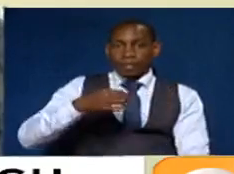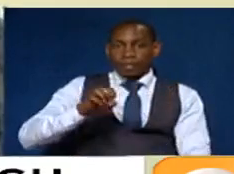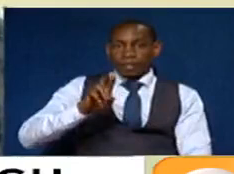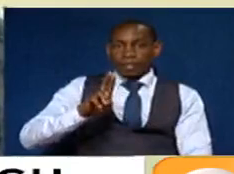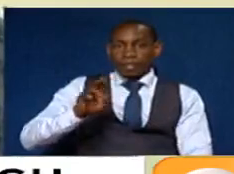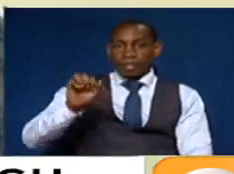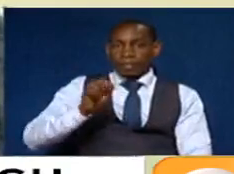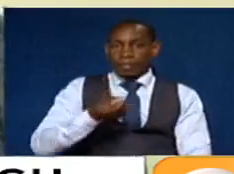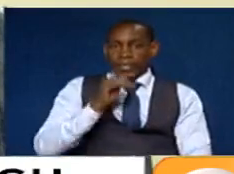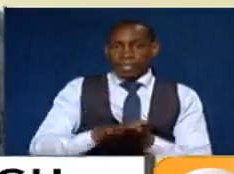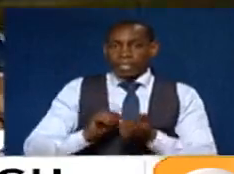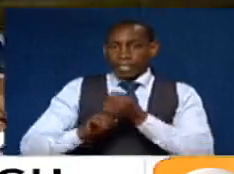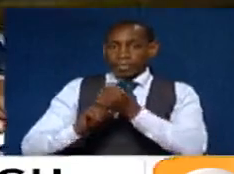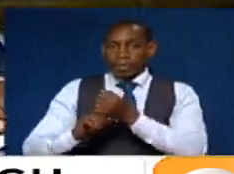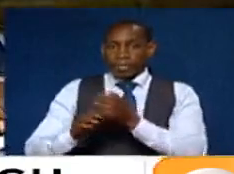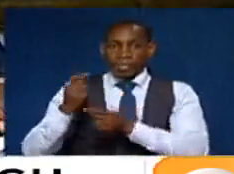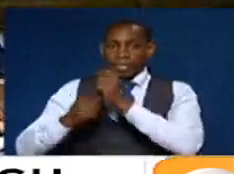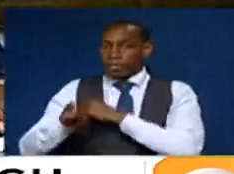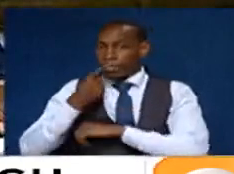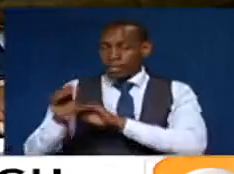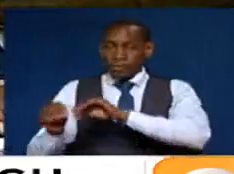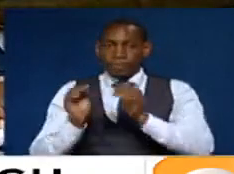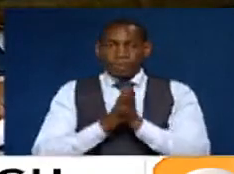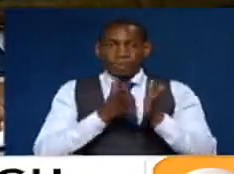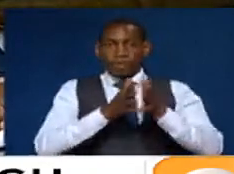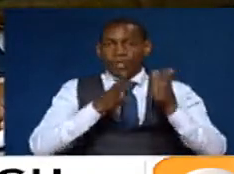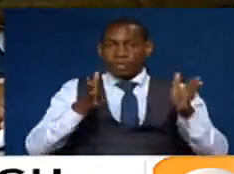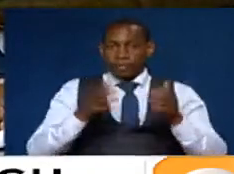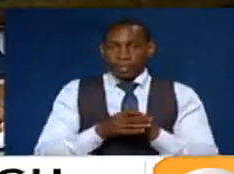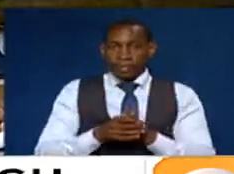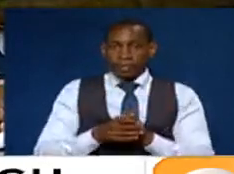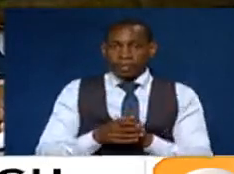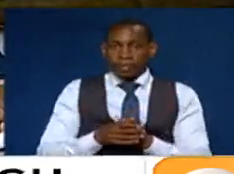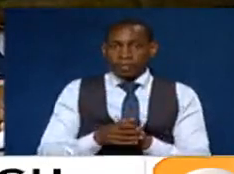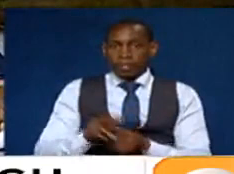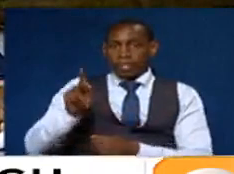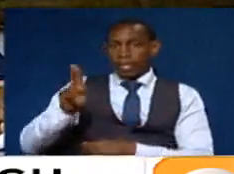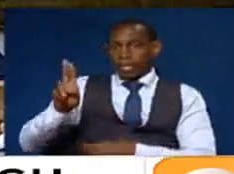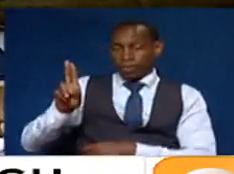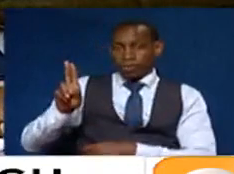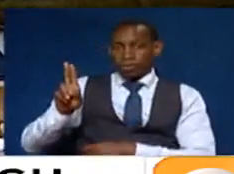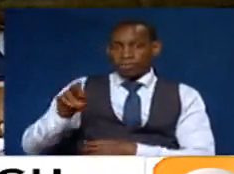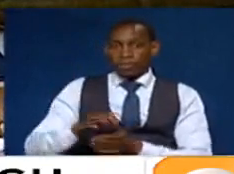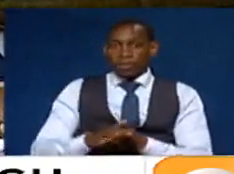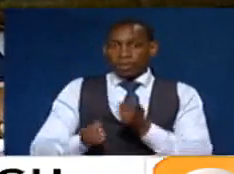supplement the conventional medicine. And huge congratulations to the Kenyatta University. They're